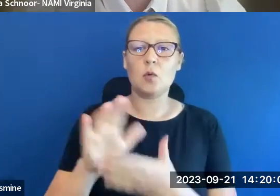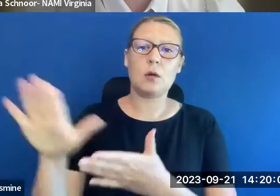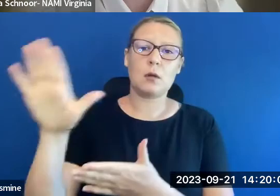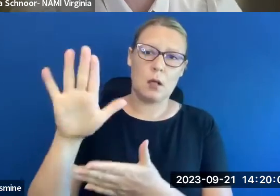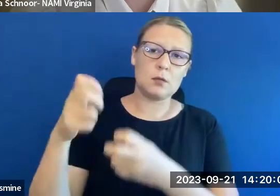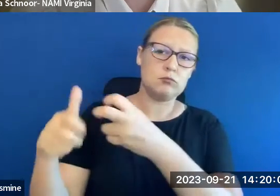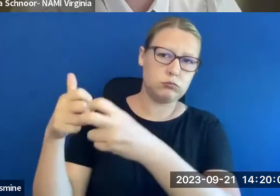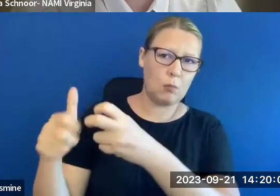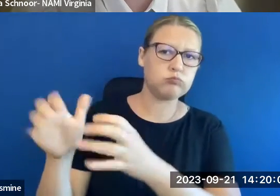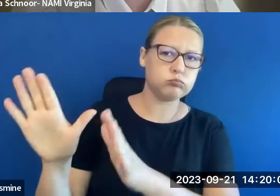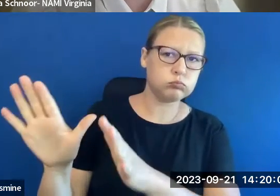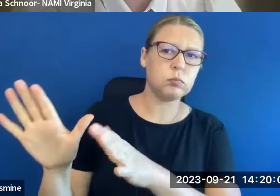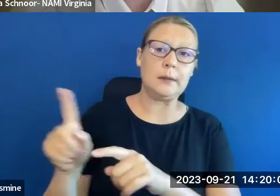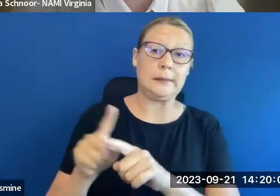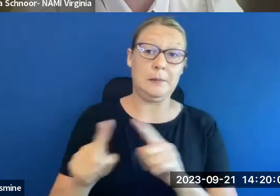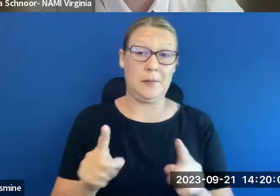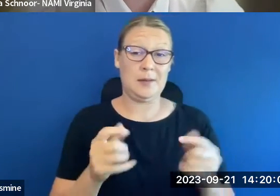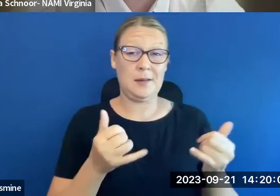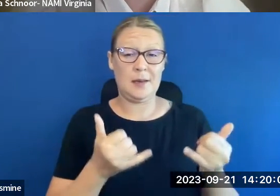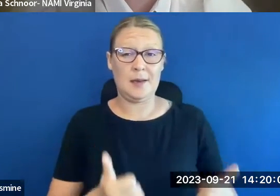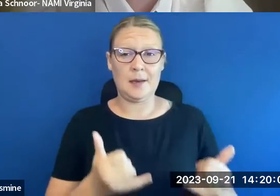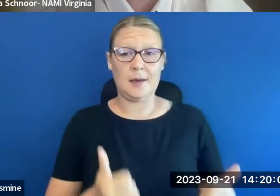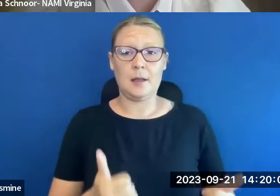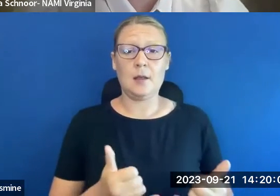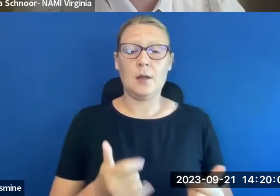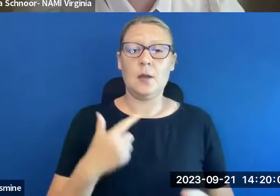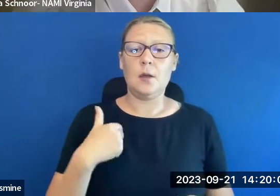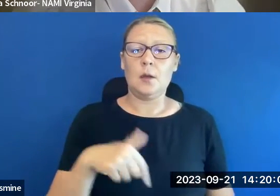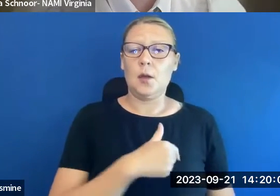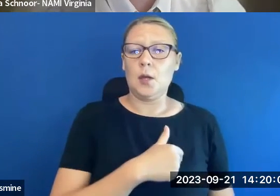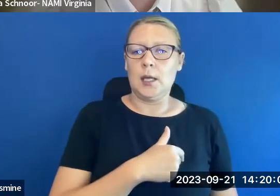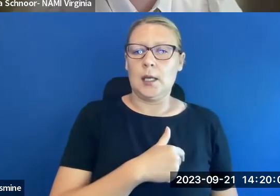that's what has happened now is we've become really just